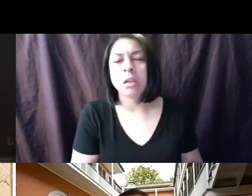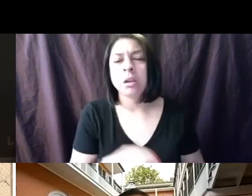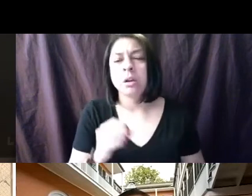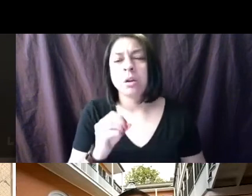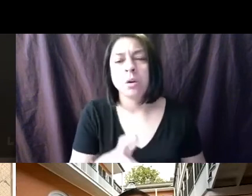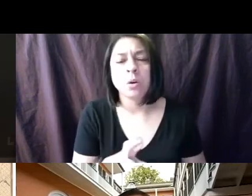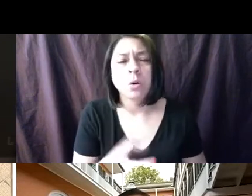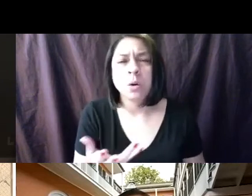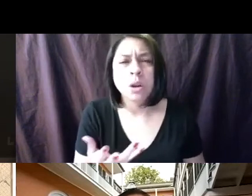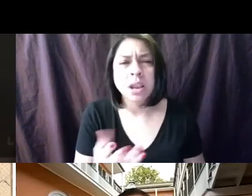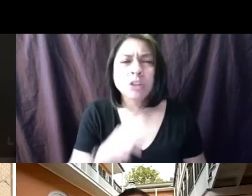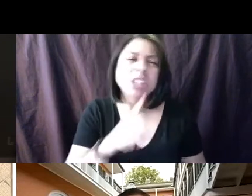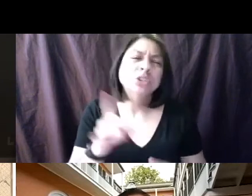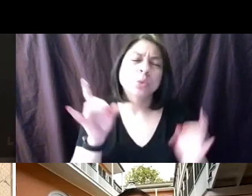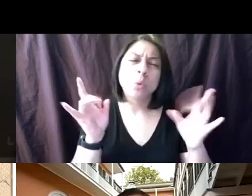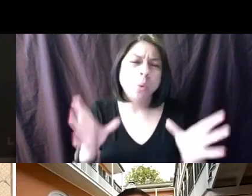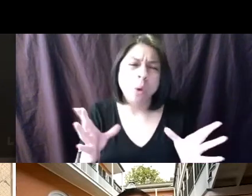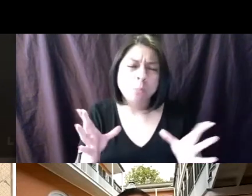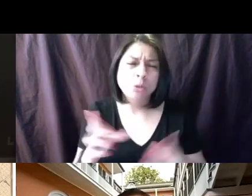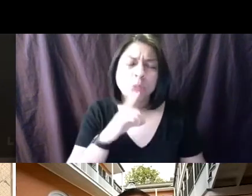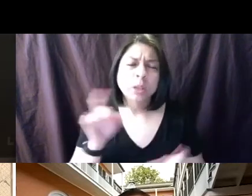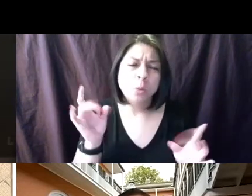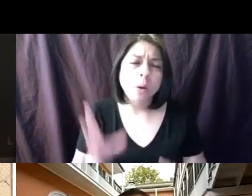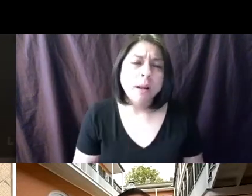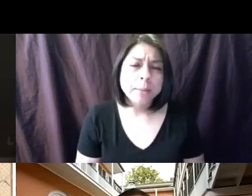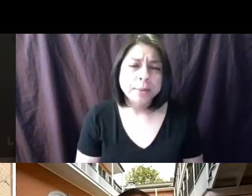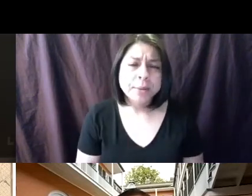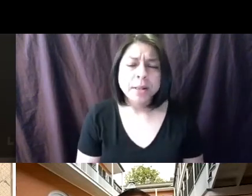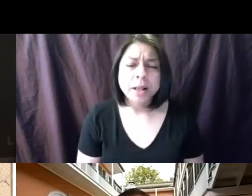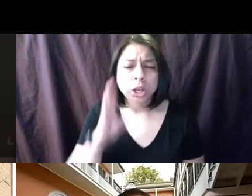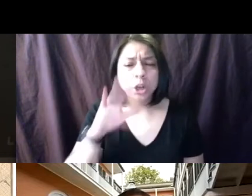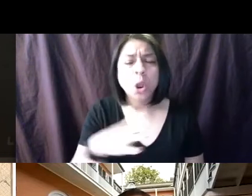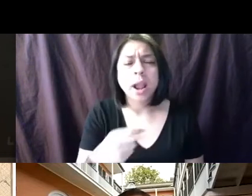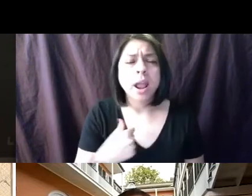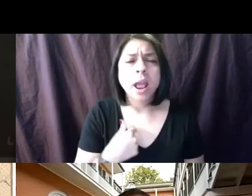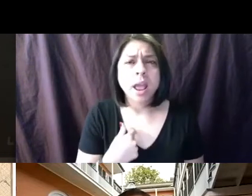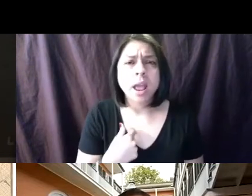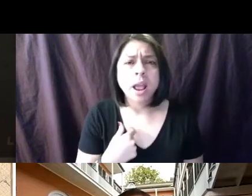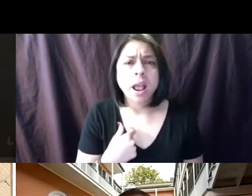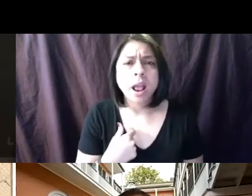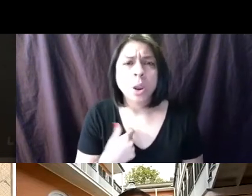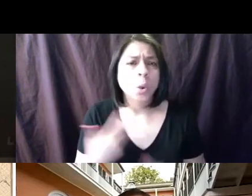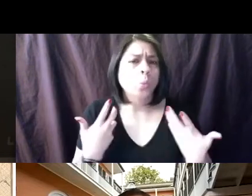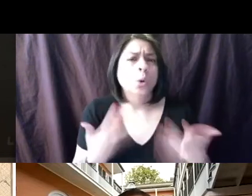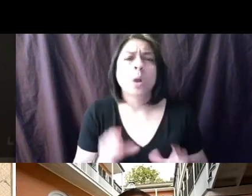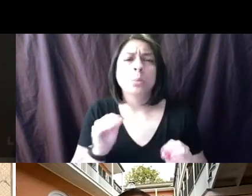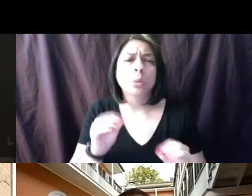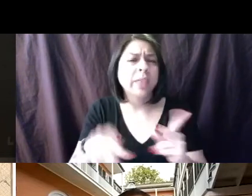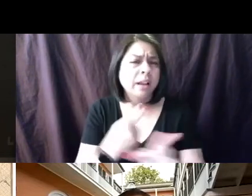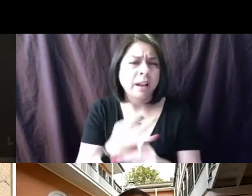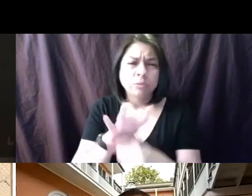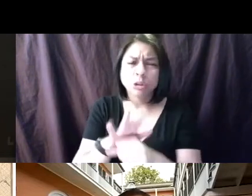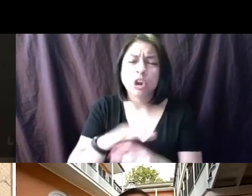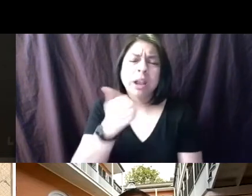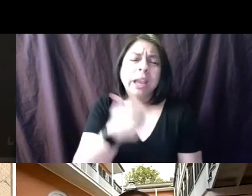or it was horrible. You know, it was really horrible. You know, and I wouldn't want to put that kind of pressure on nobody's